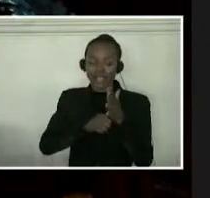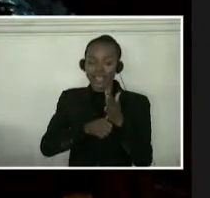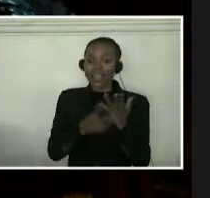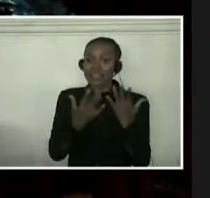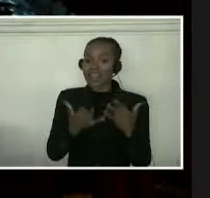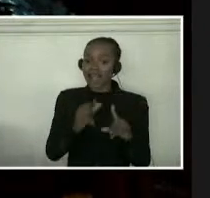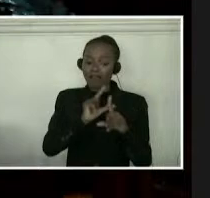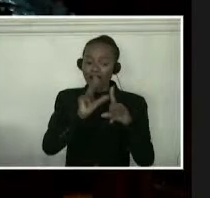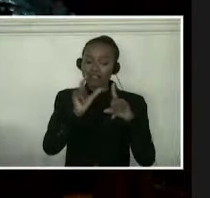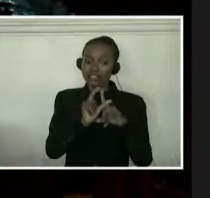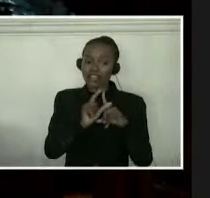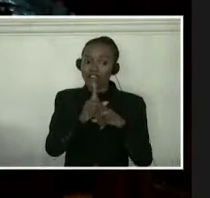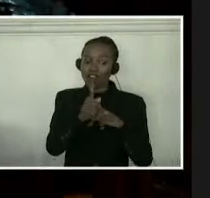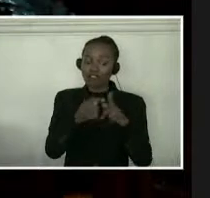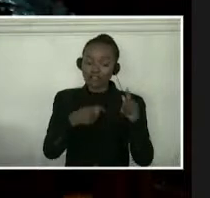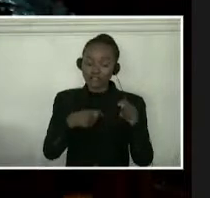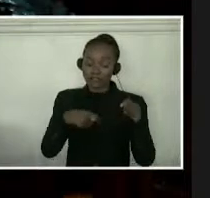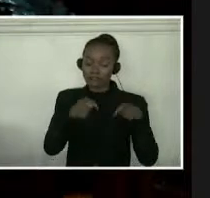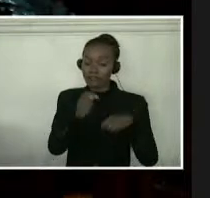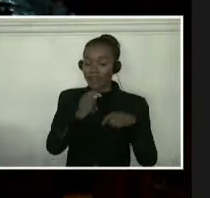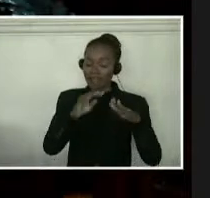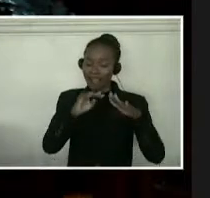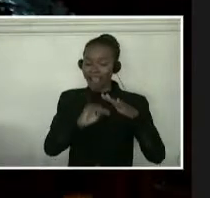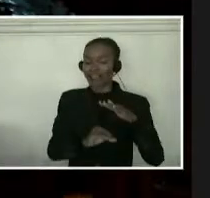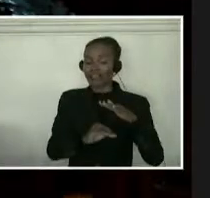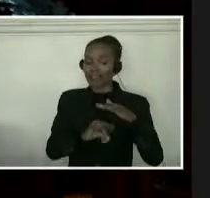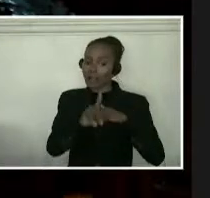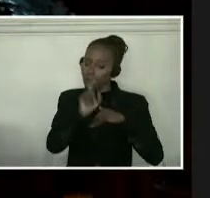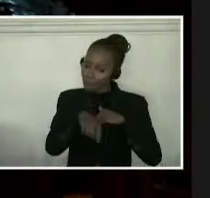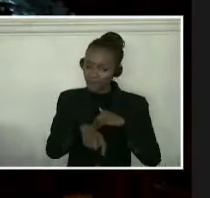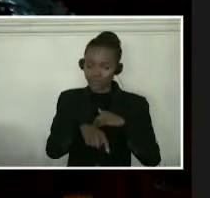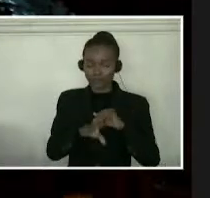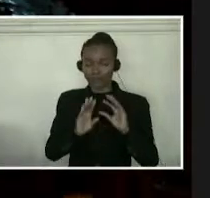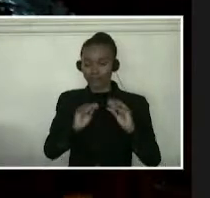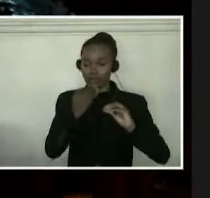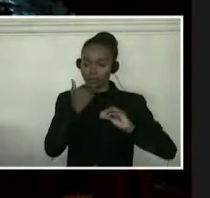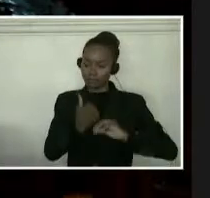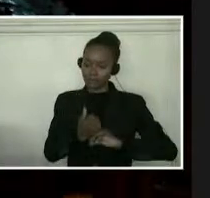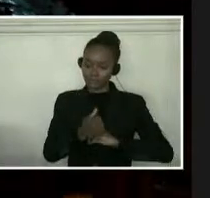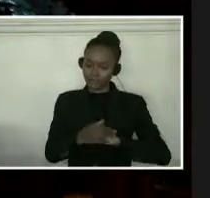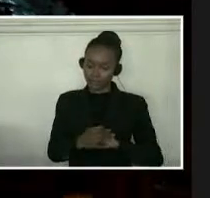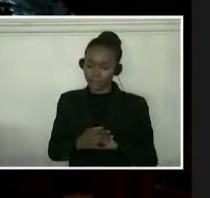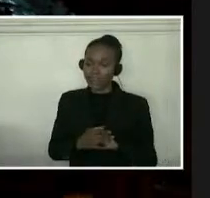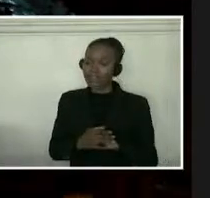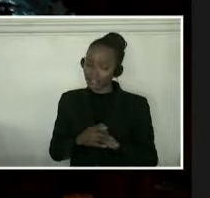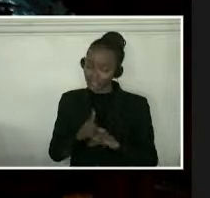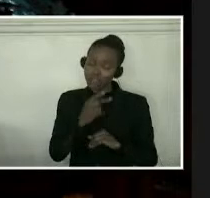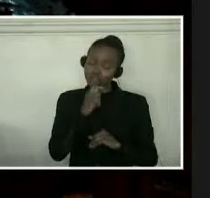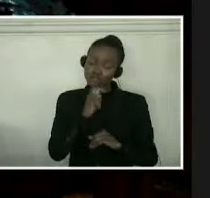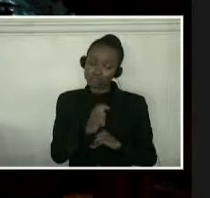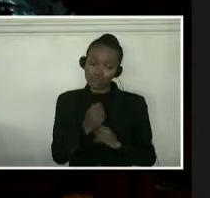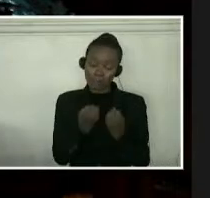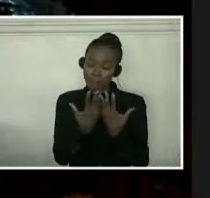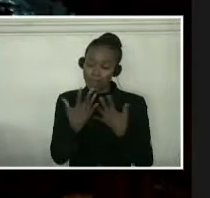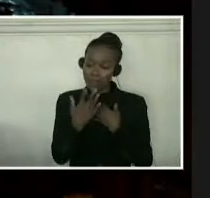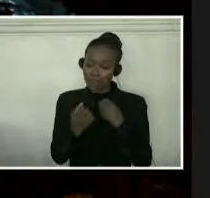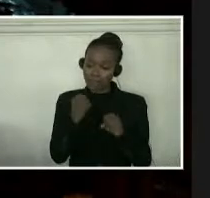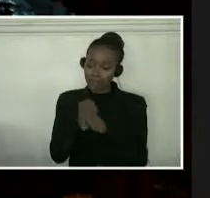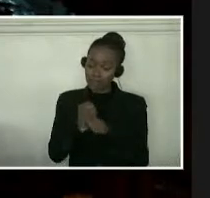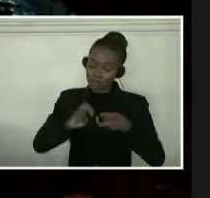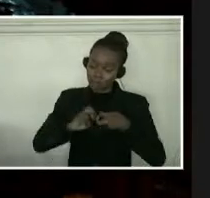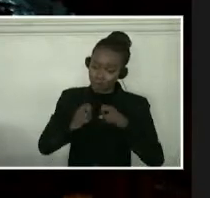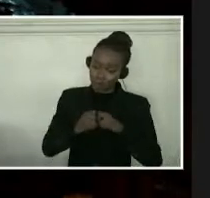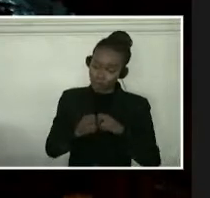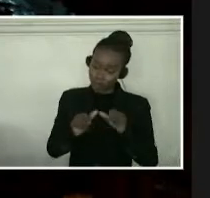this program should be done away with once and for all it has been an ongoing problem for many years